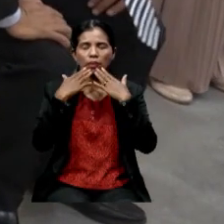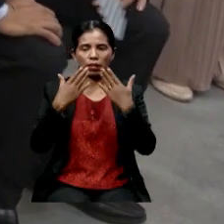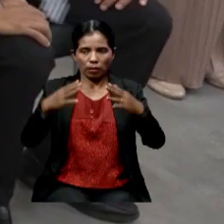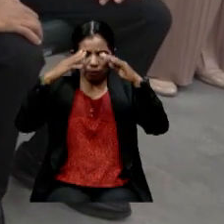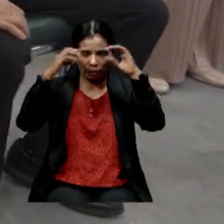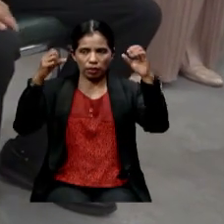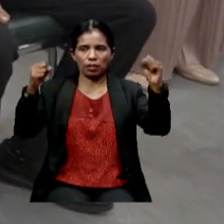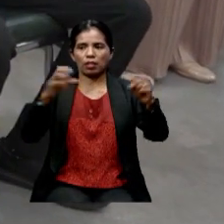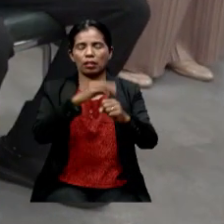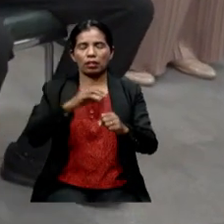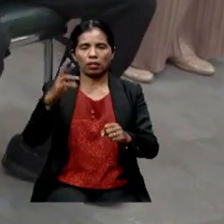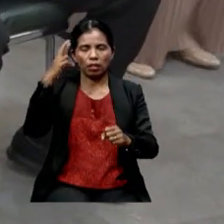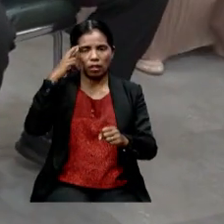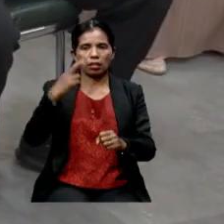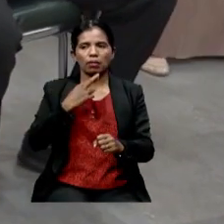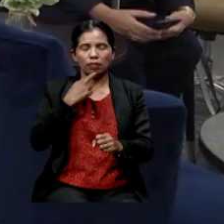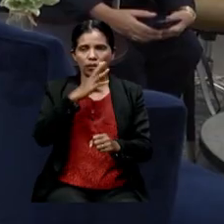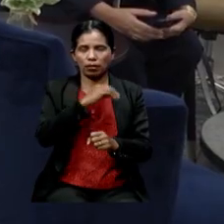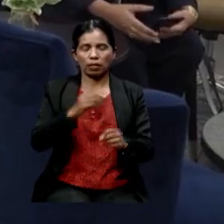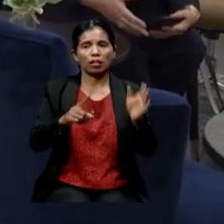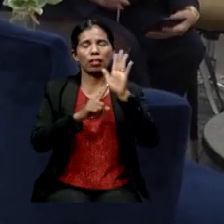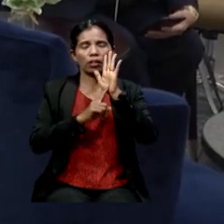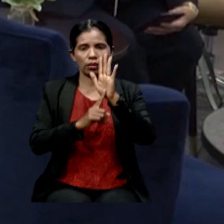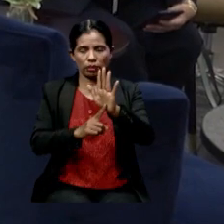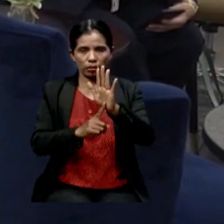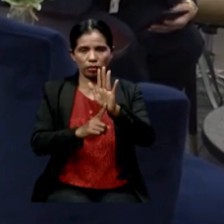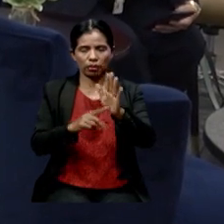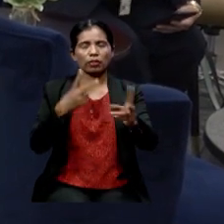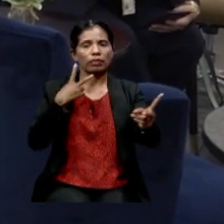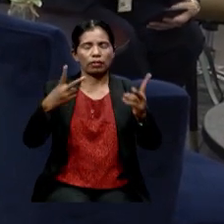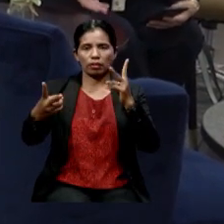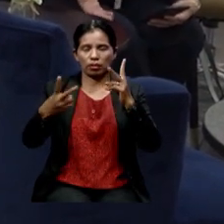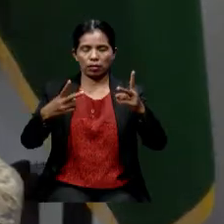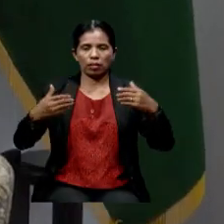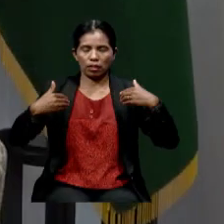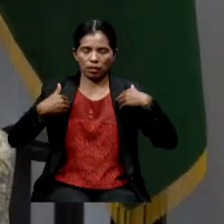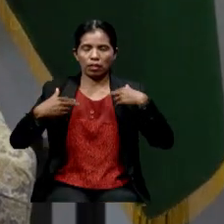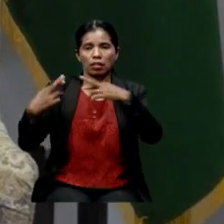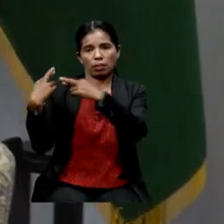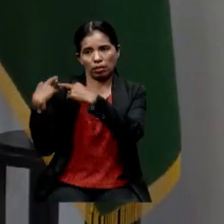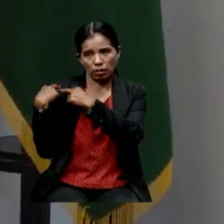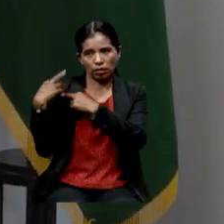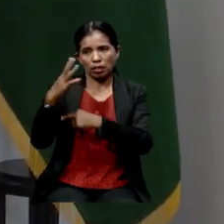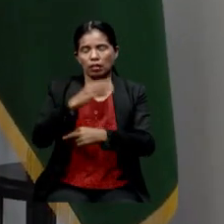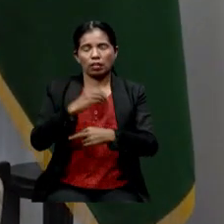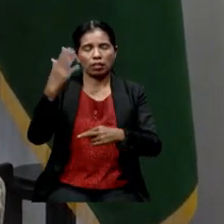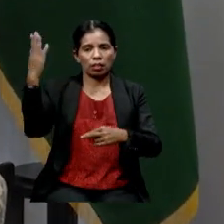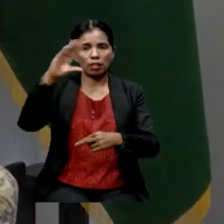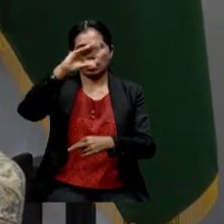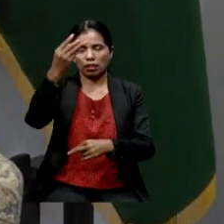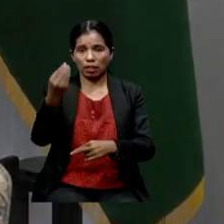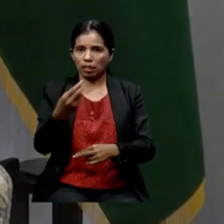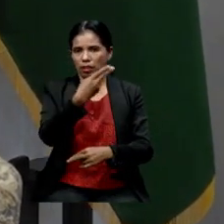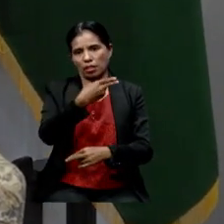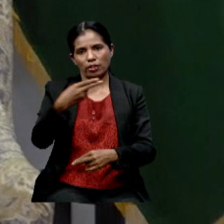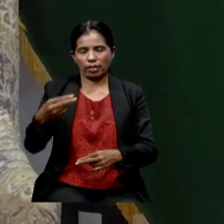Presidente Republika José Ramos Horta nebe haturunye pronti daun visita responsável máximo Nahdlatul Ulama iha Jakarta,